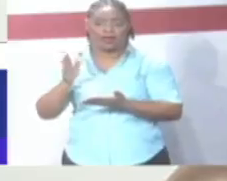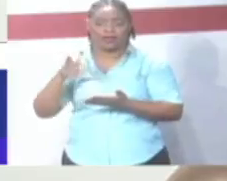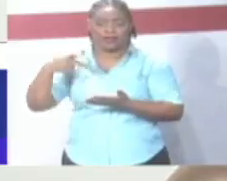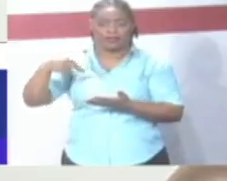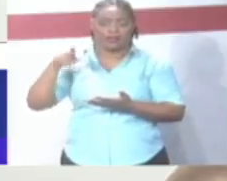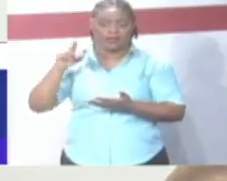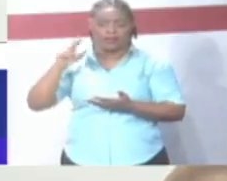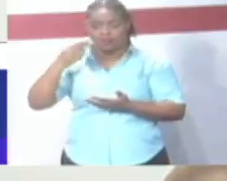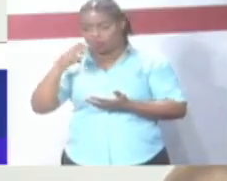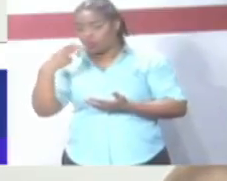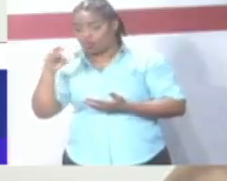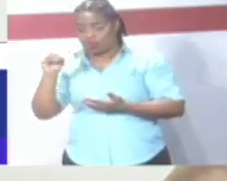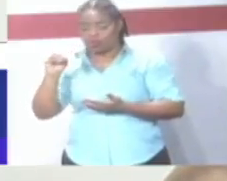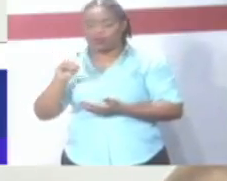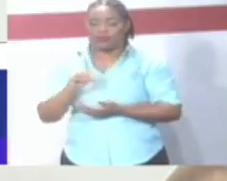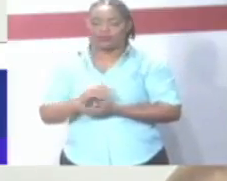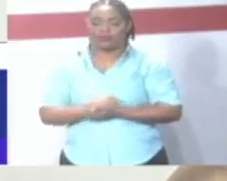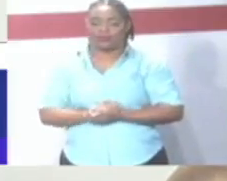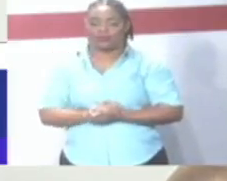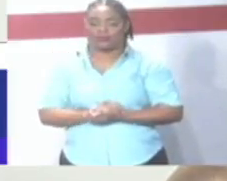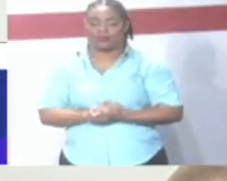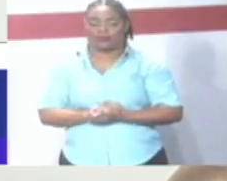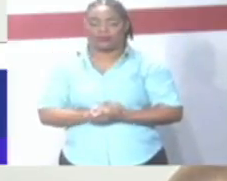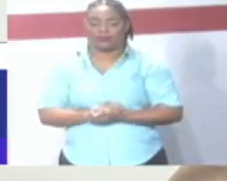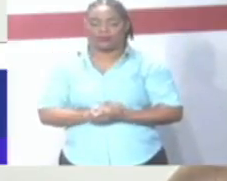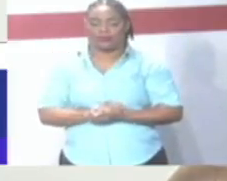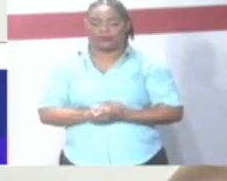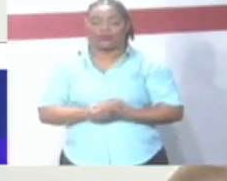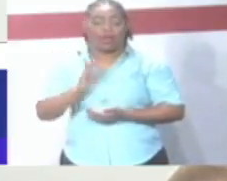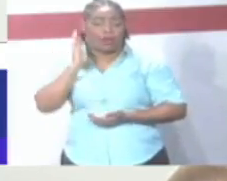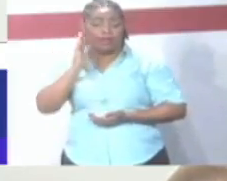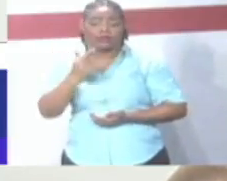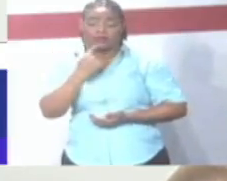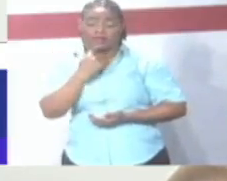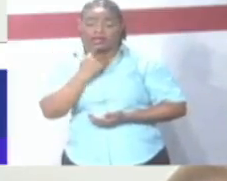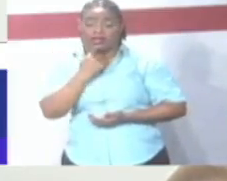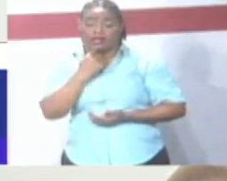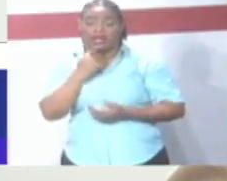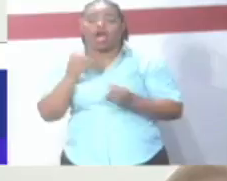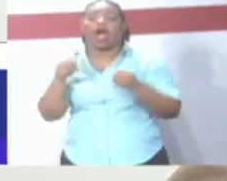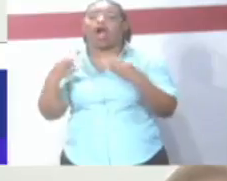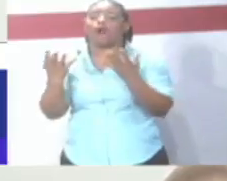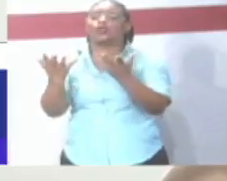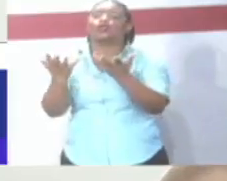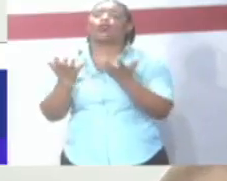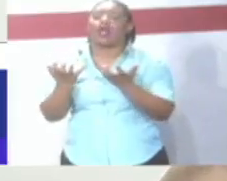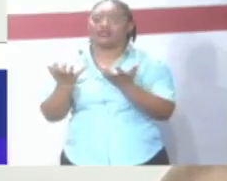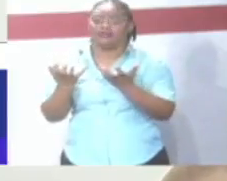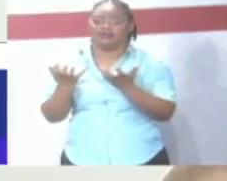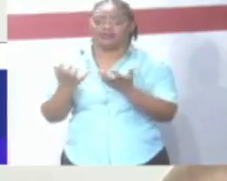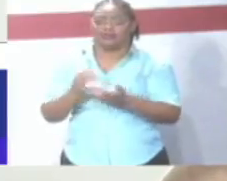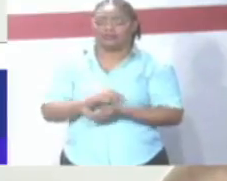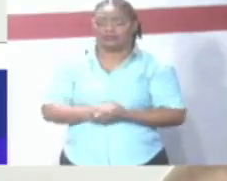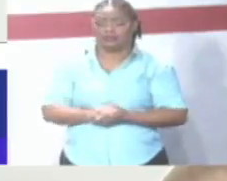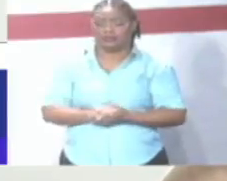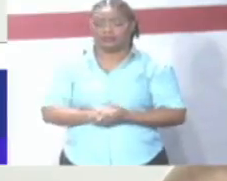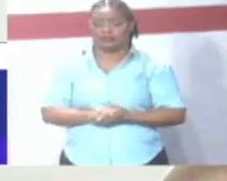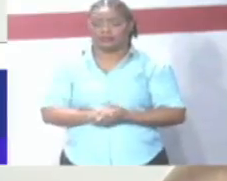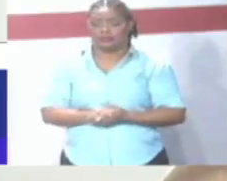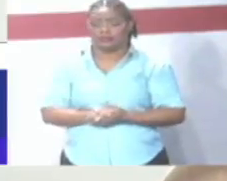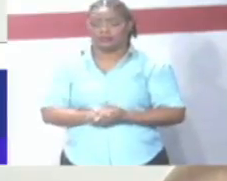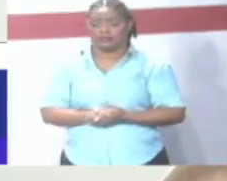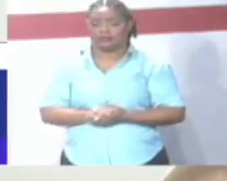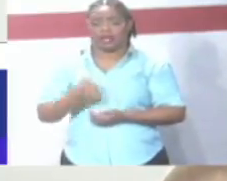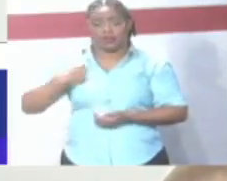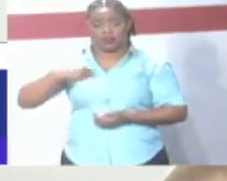mechanism are supposed to express their interest in quantities. We expressed our interest